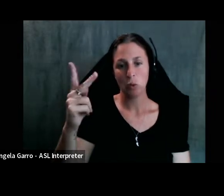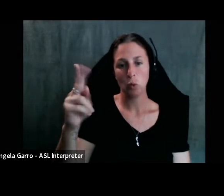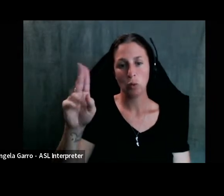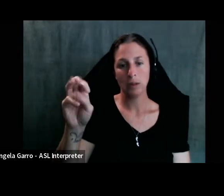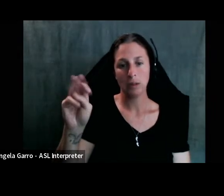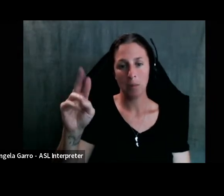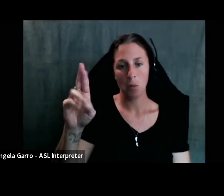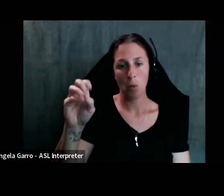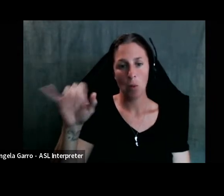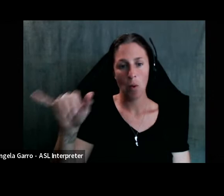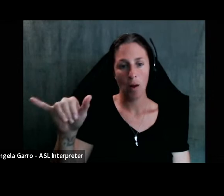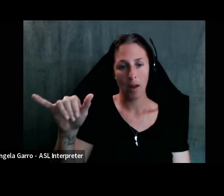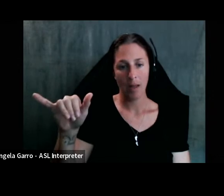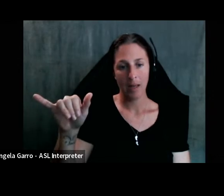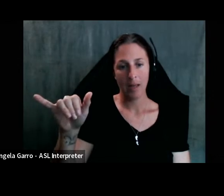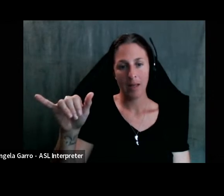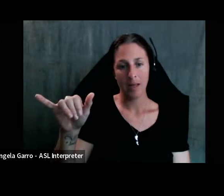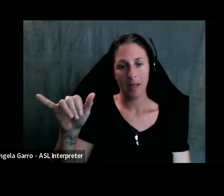Sinem Konka.